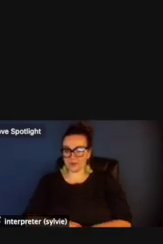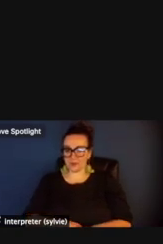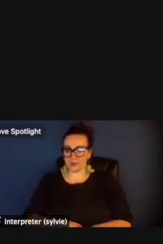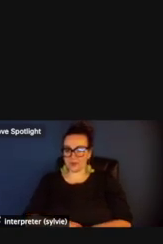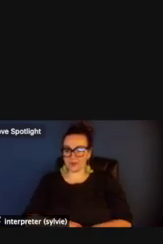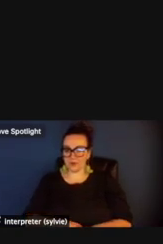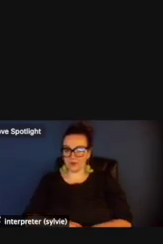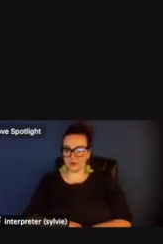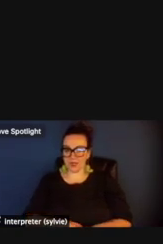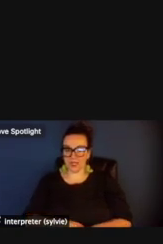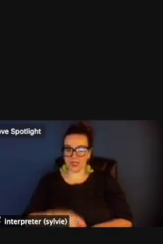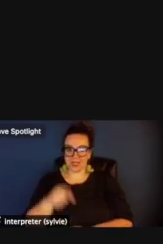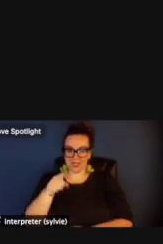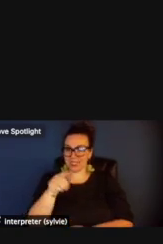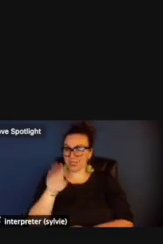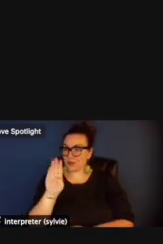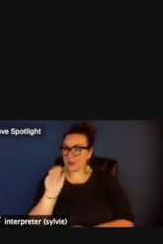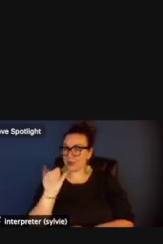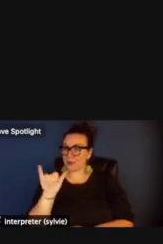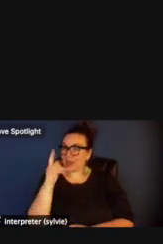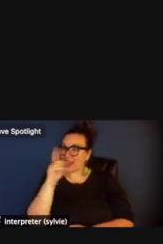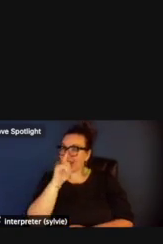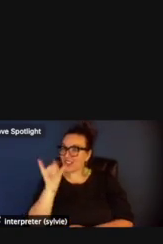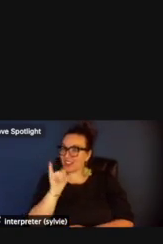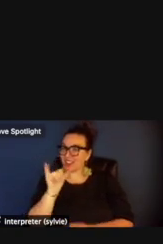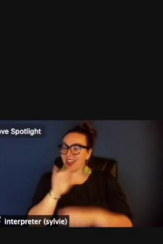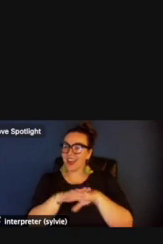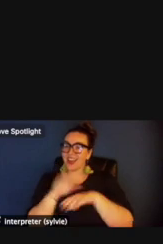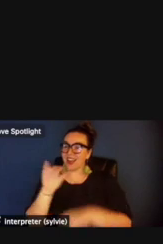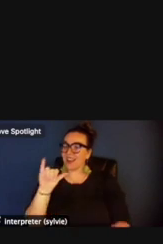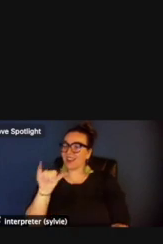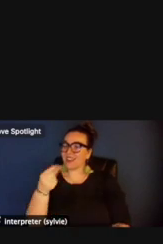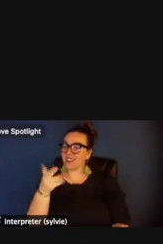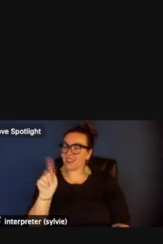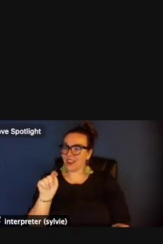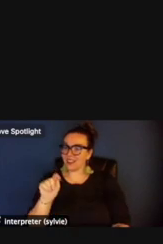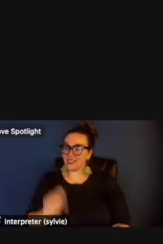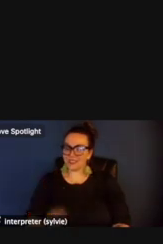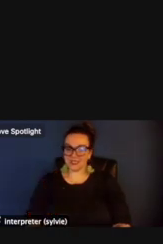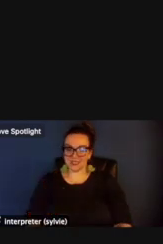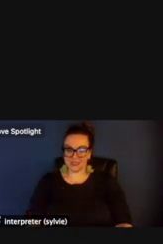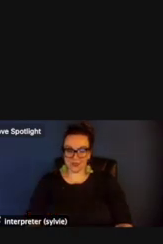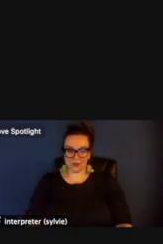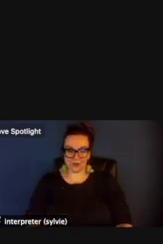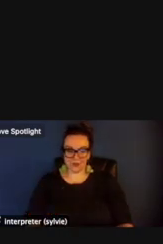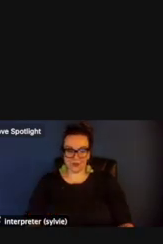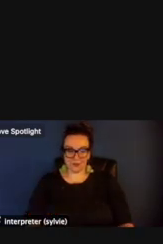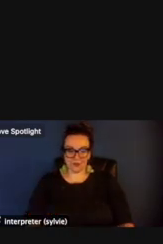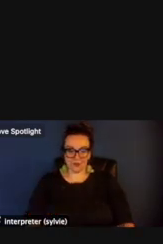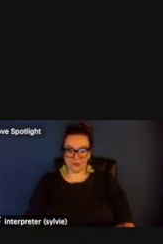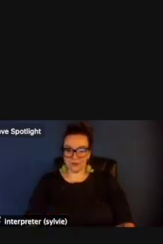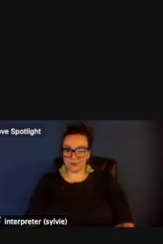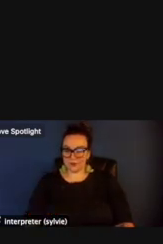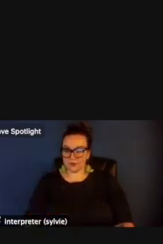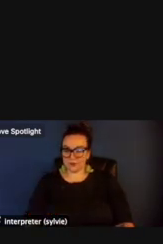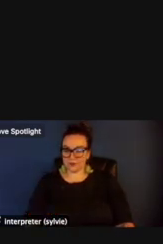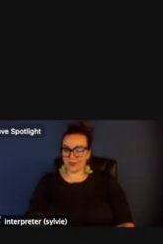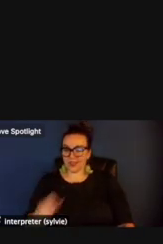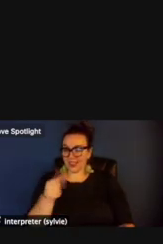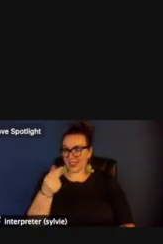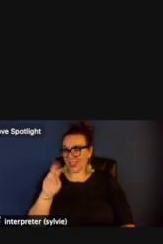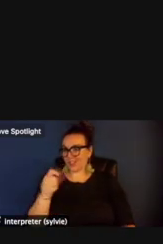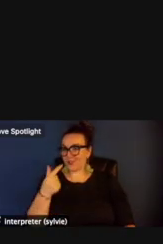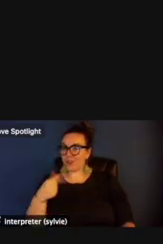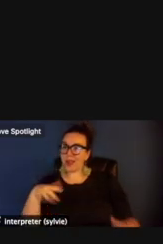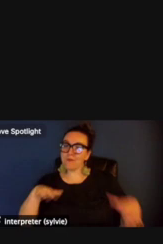This is what Ha Long Bay looks like. This is our little yacht that we're on. So that was nice. And there's Greg being the man about town in Ha